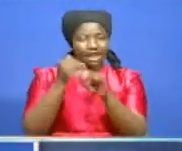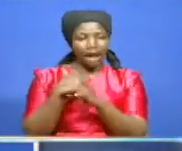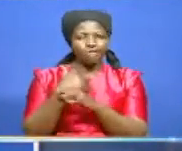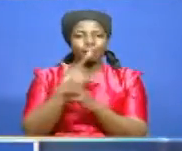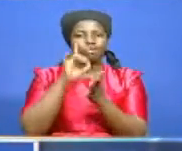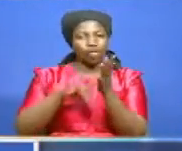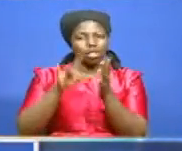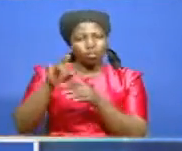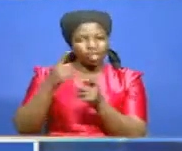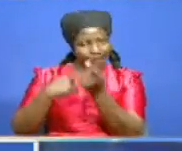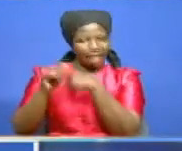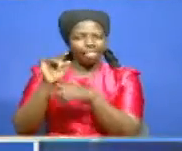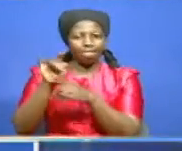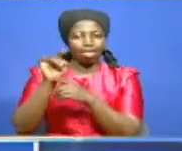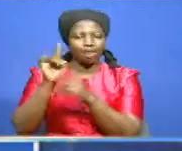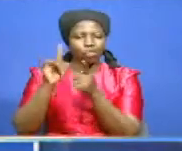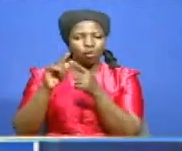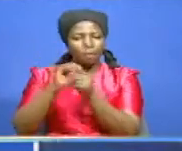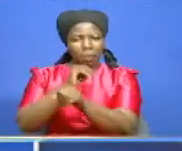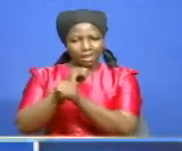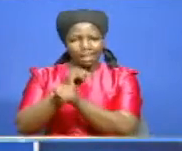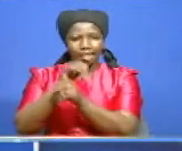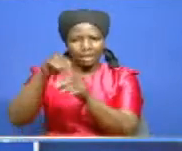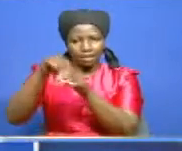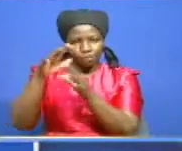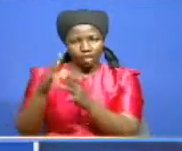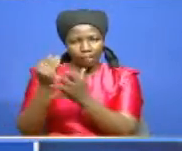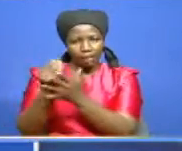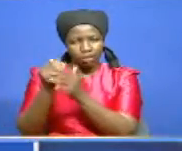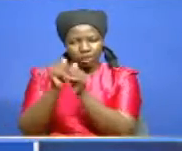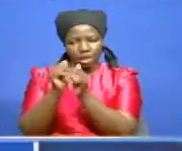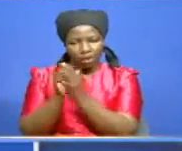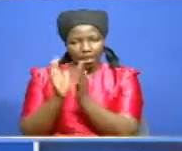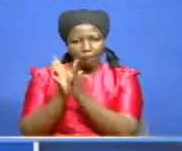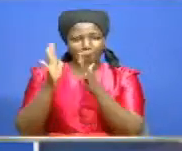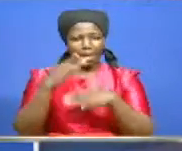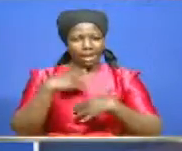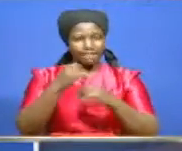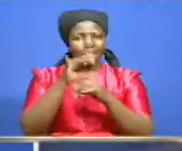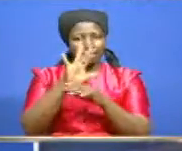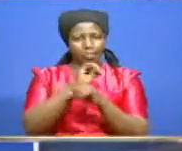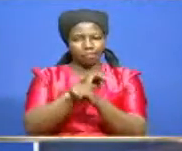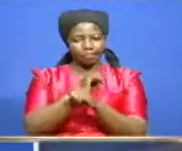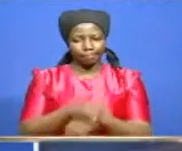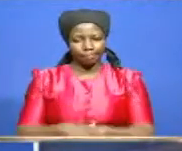of depositors, creditors, and the wider public interest.